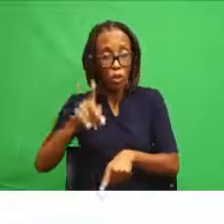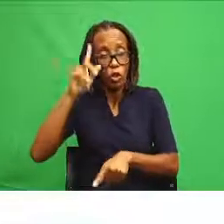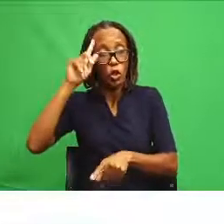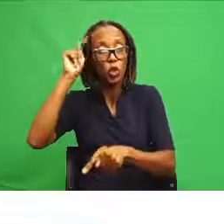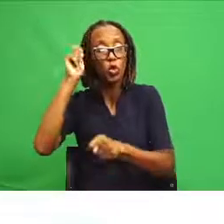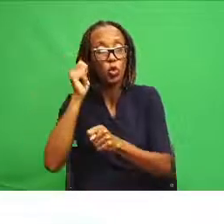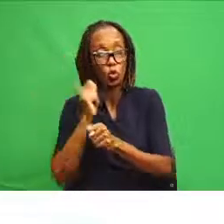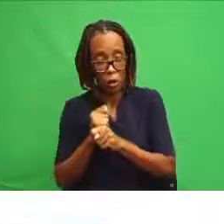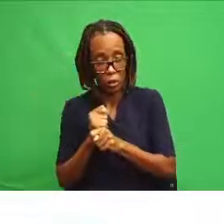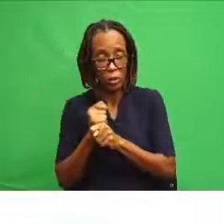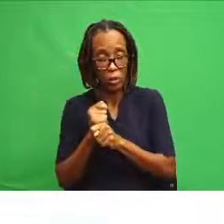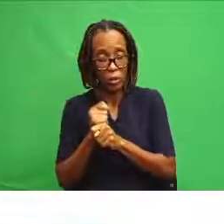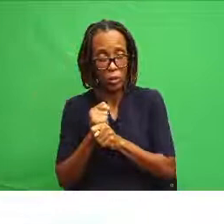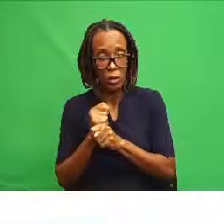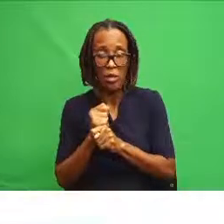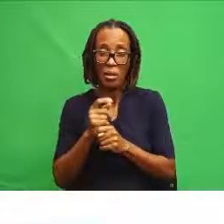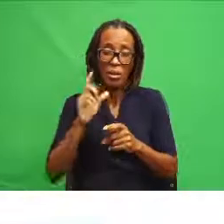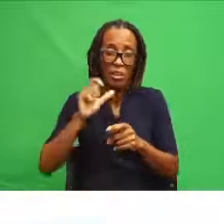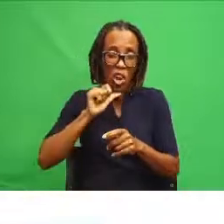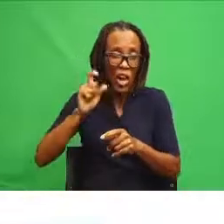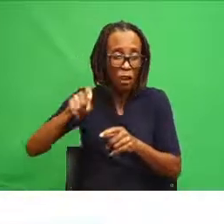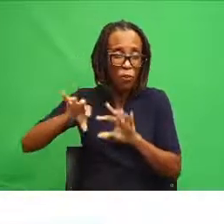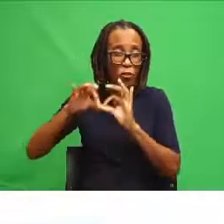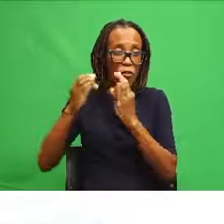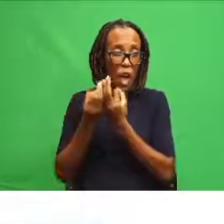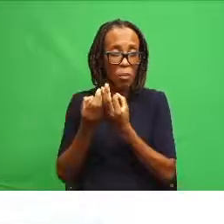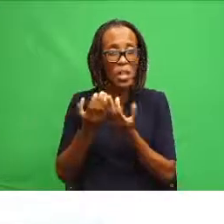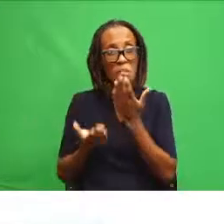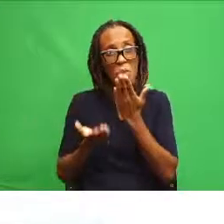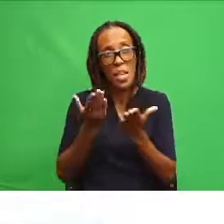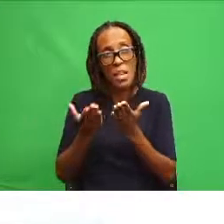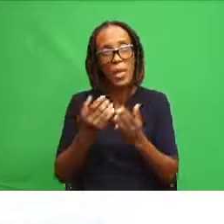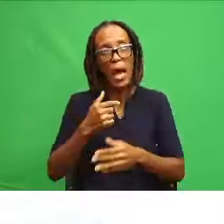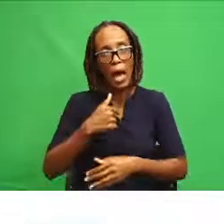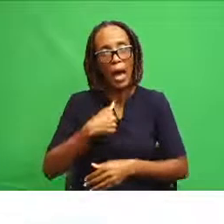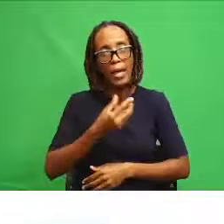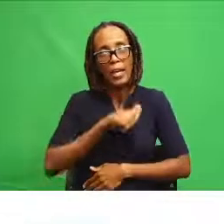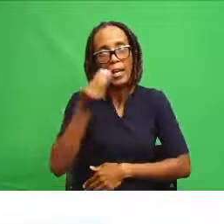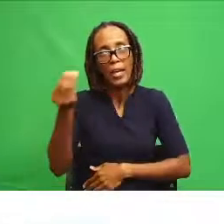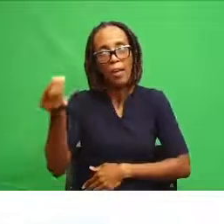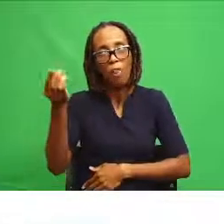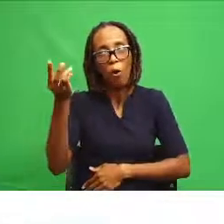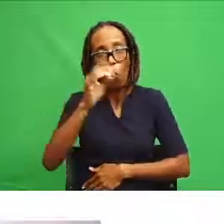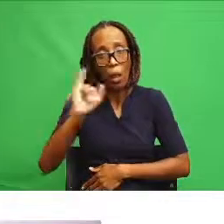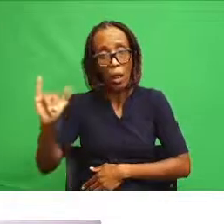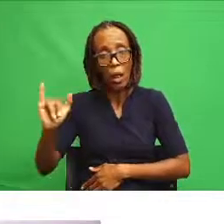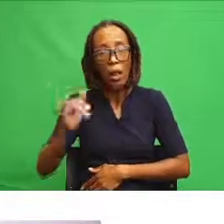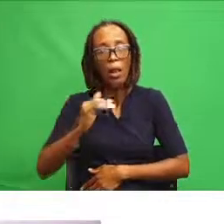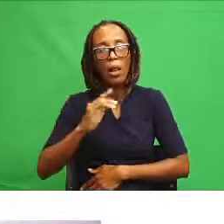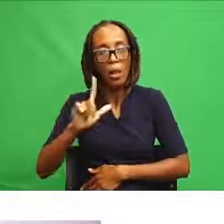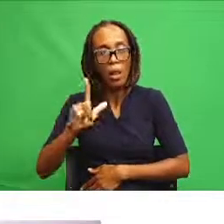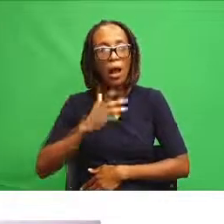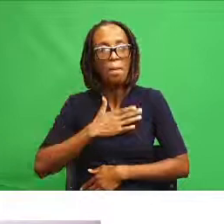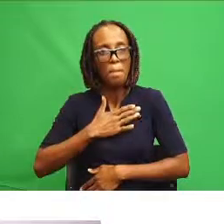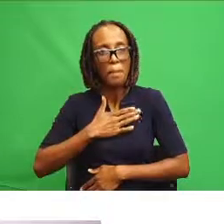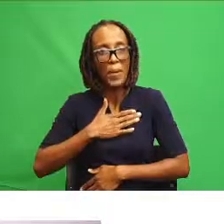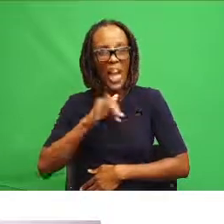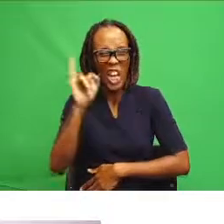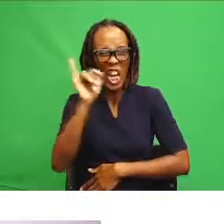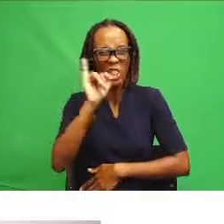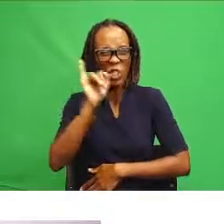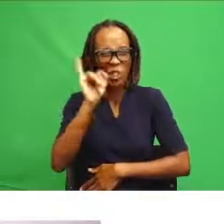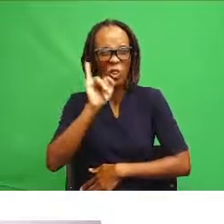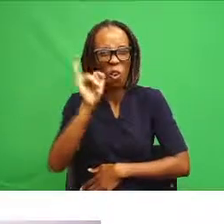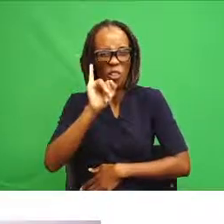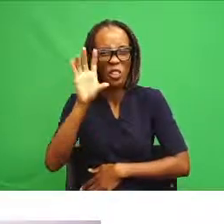It doesn't have to be a relative. For instance, I gave my will to my agency manager because he